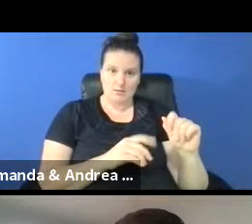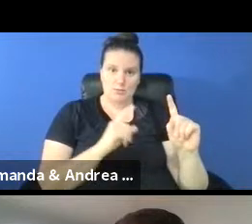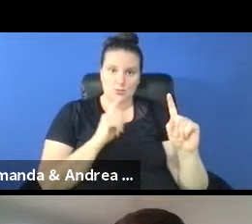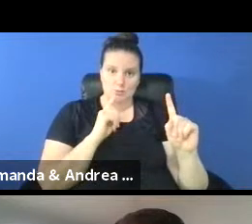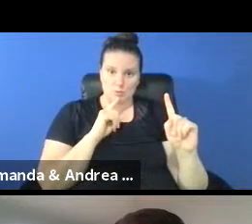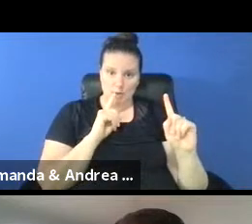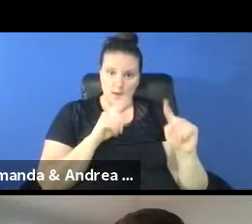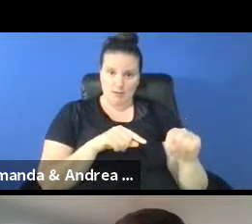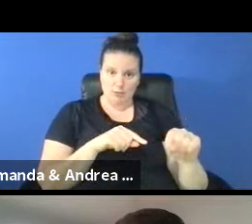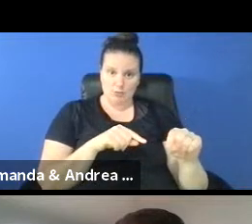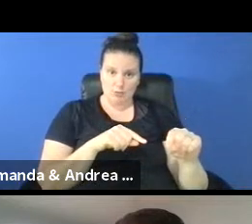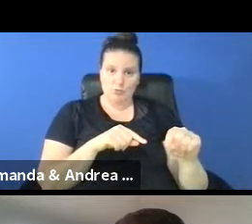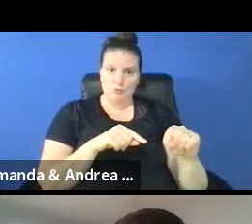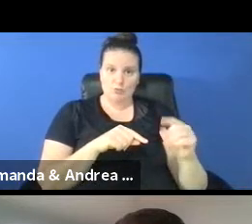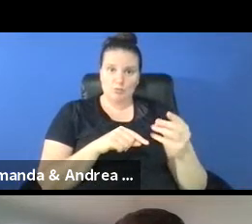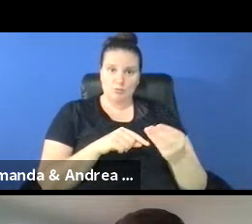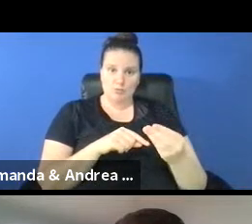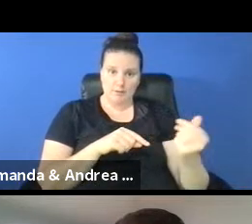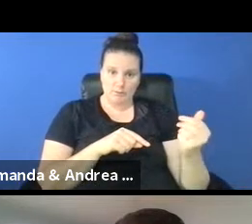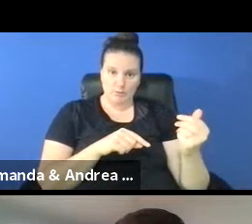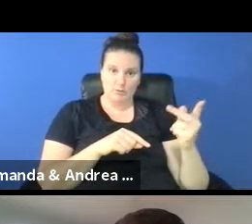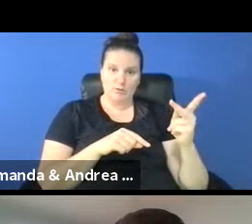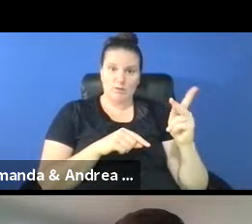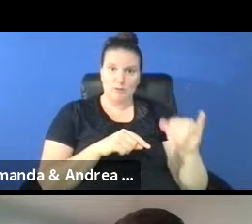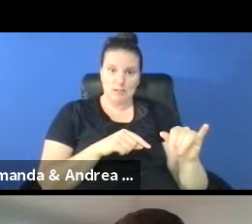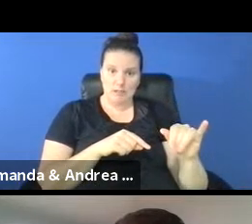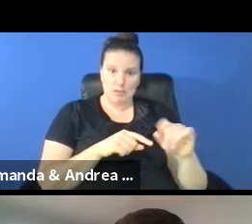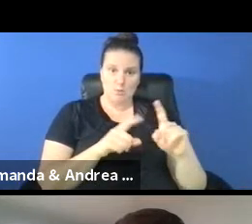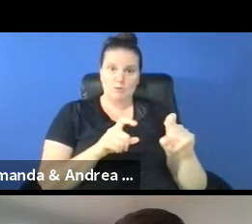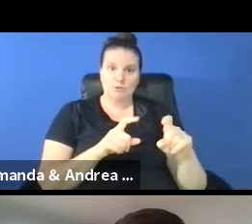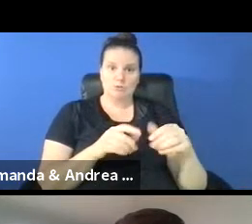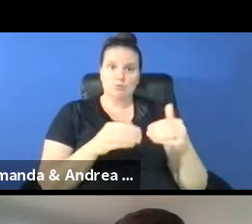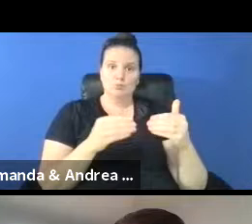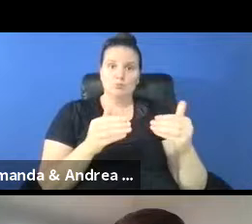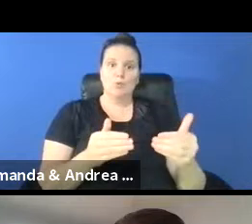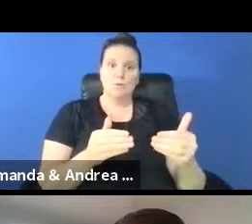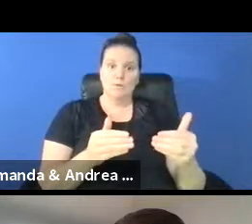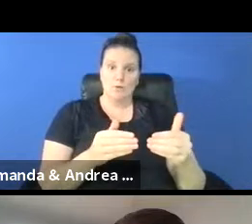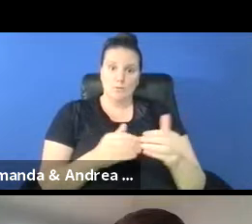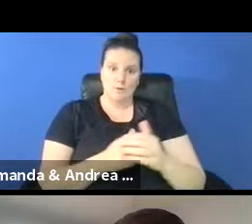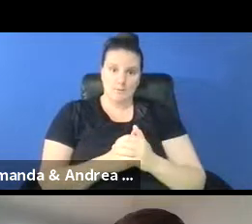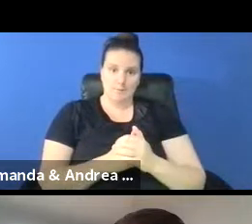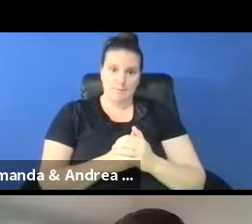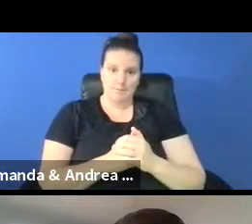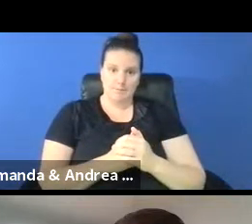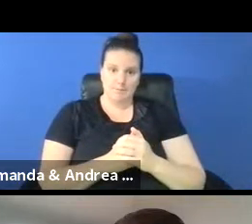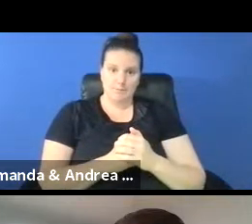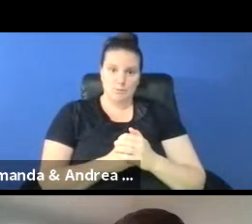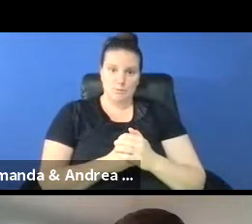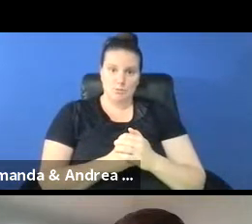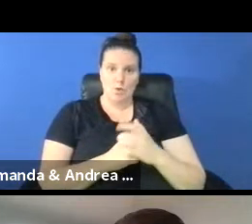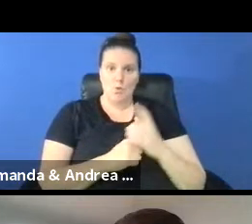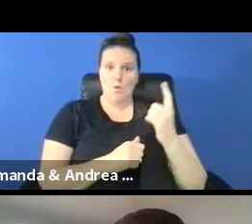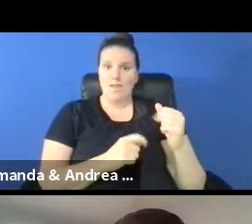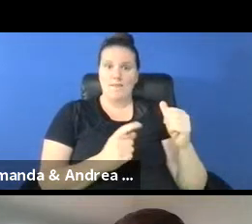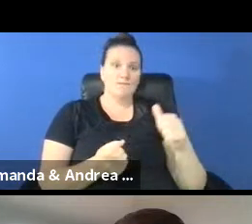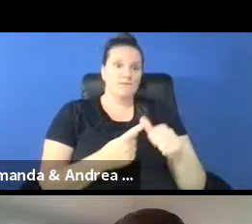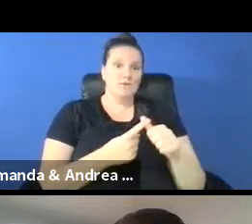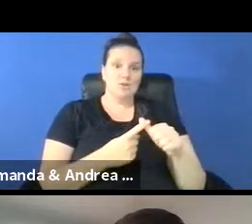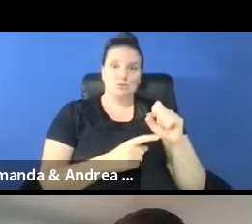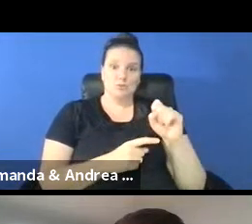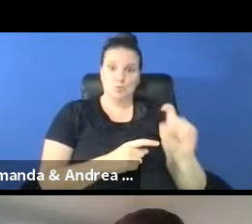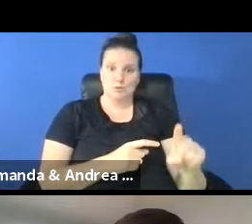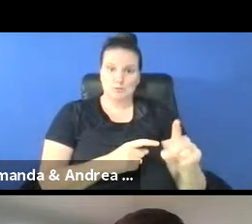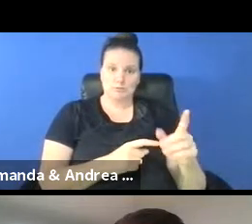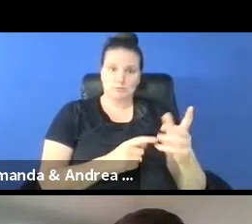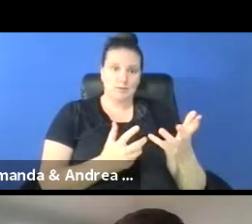answer several of the key questions to move this program forward. So one of the first questions, and